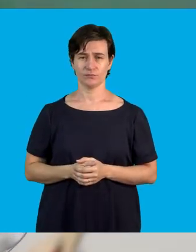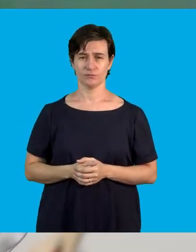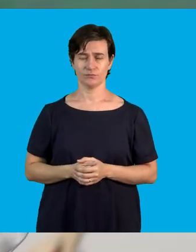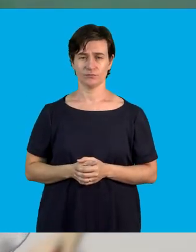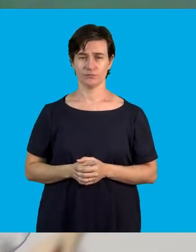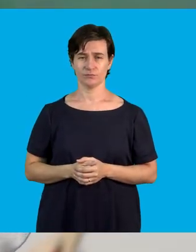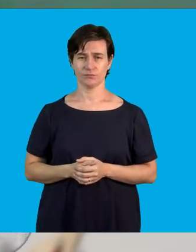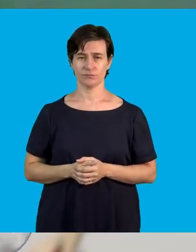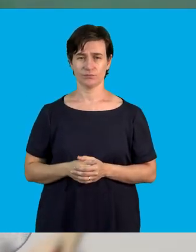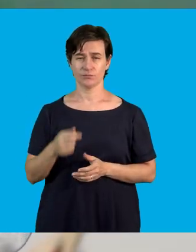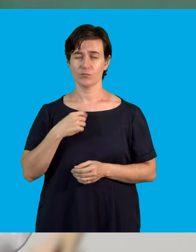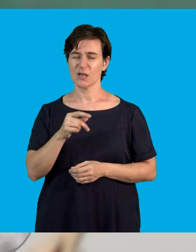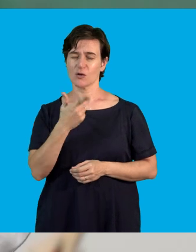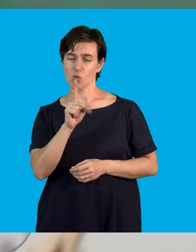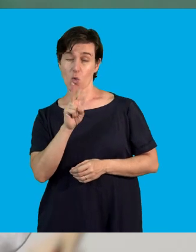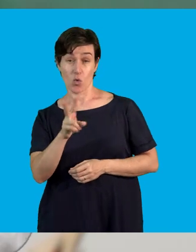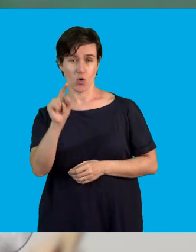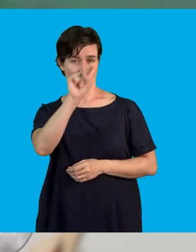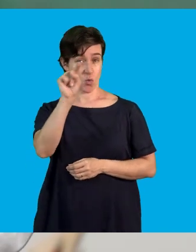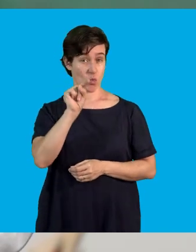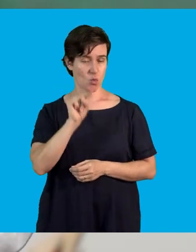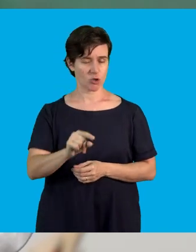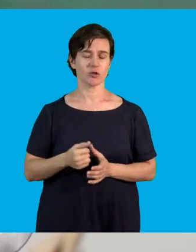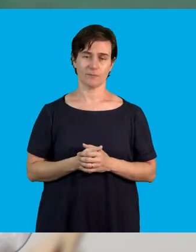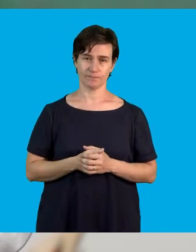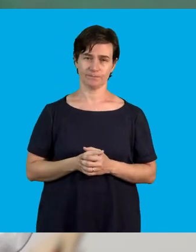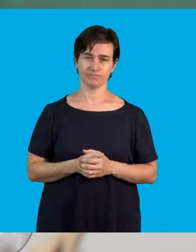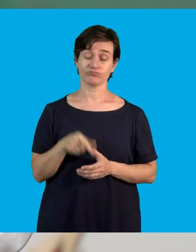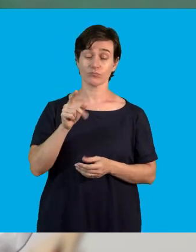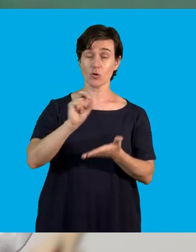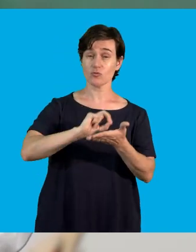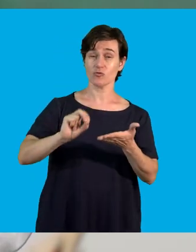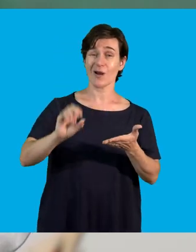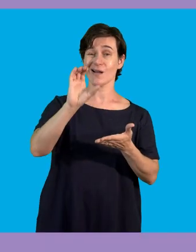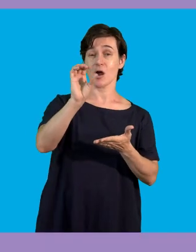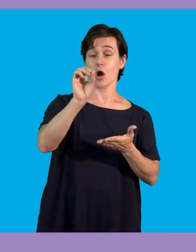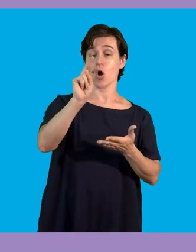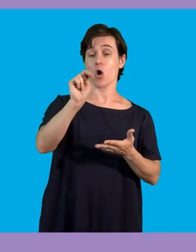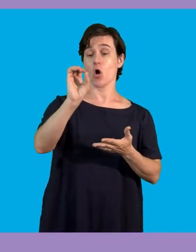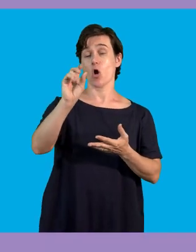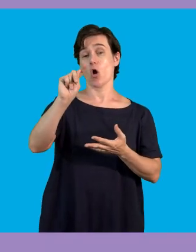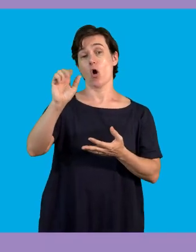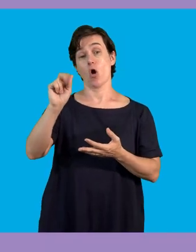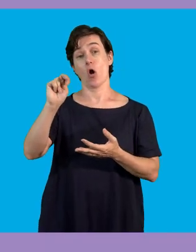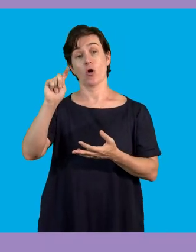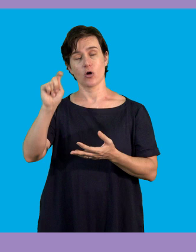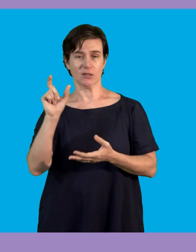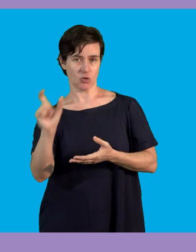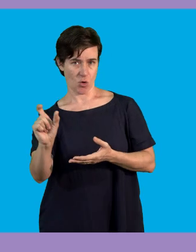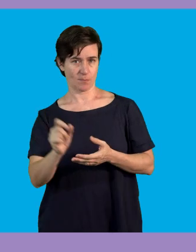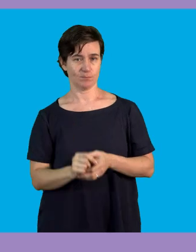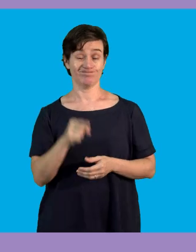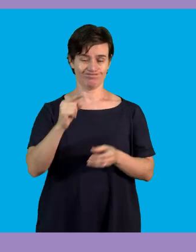Let's look at a question in this section. Write down the constant term of the expression.